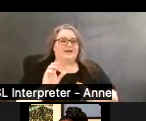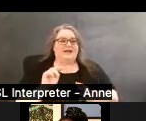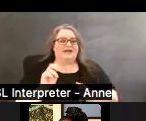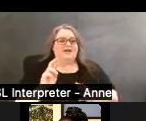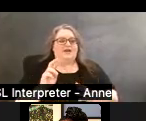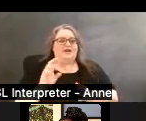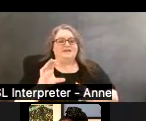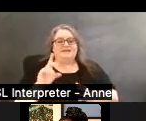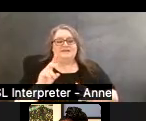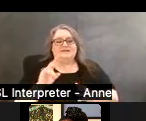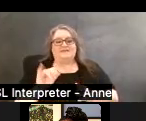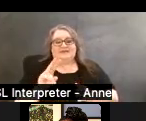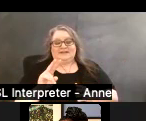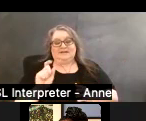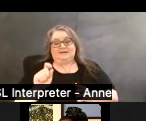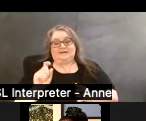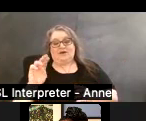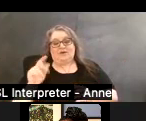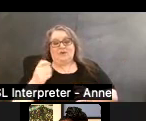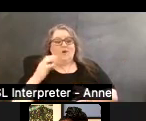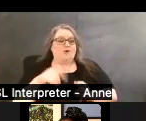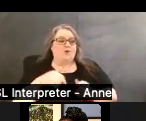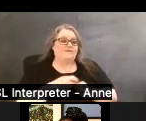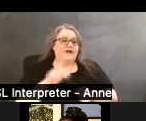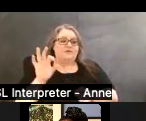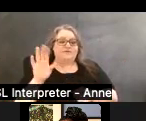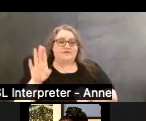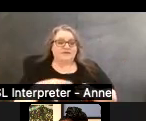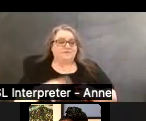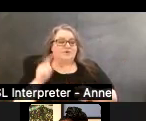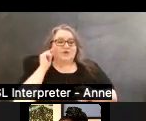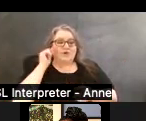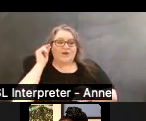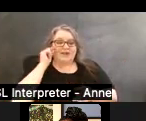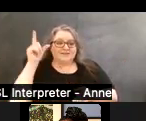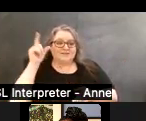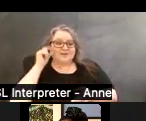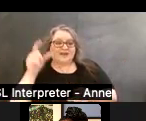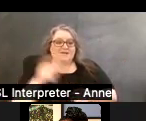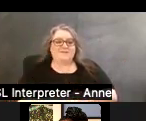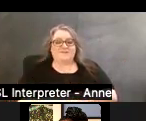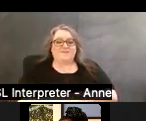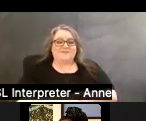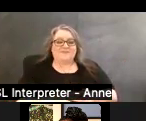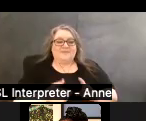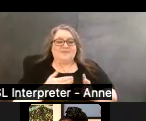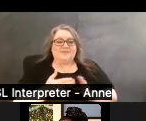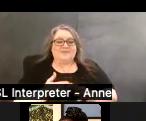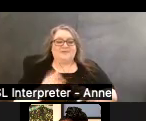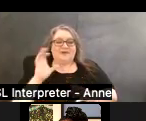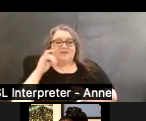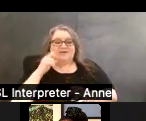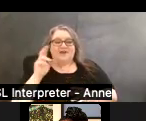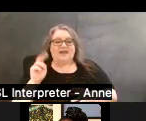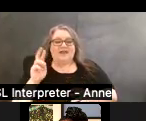housing@nrcdv.org. You can also follow us on Facebook or find us on Instagram through NRCDV by searching